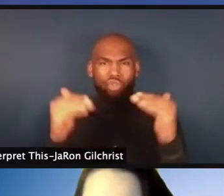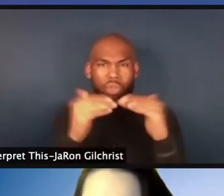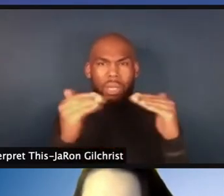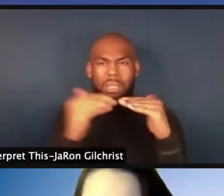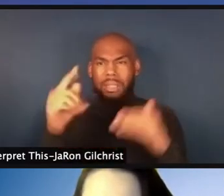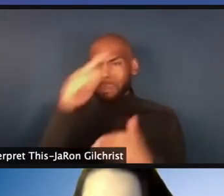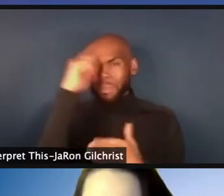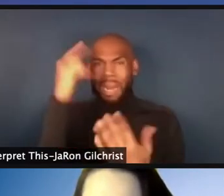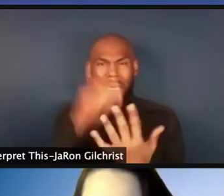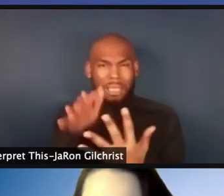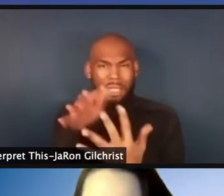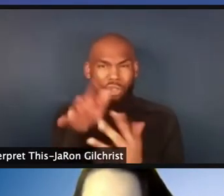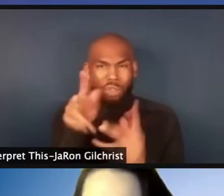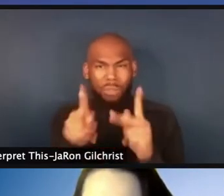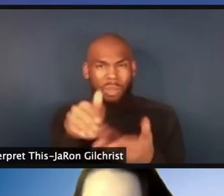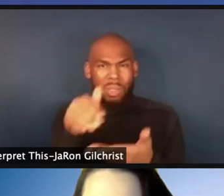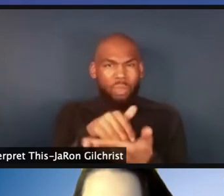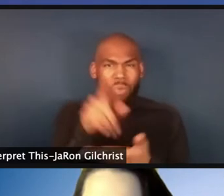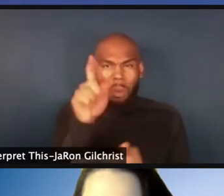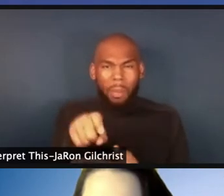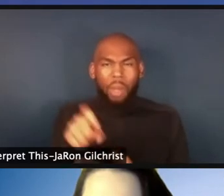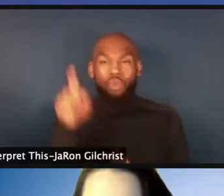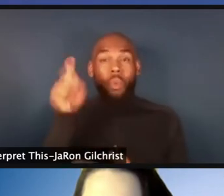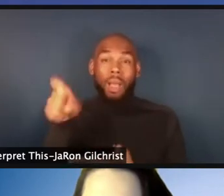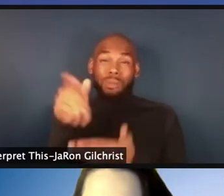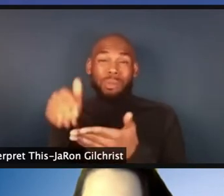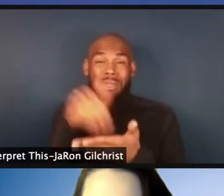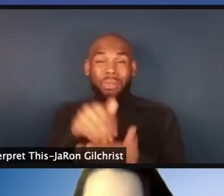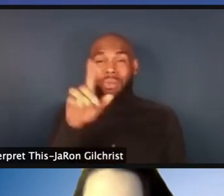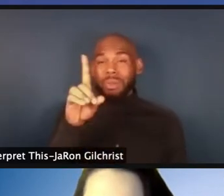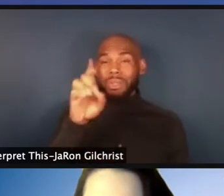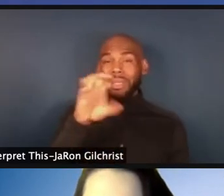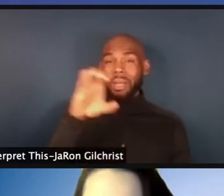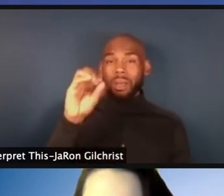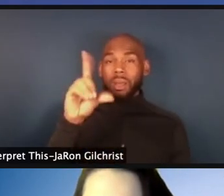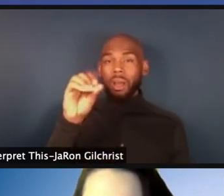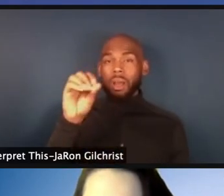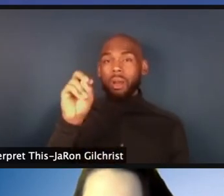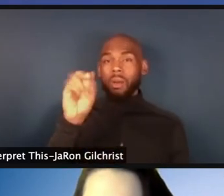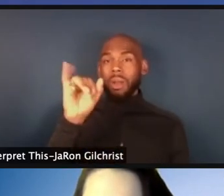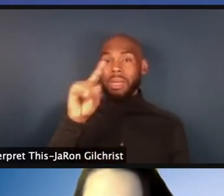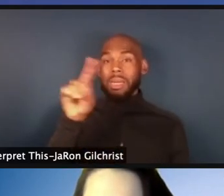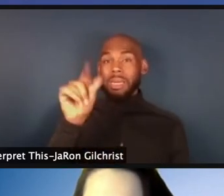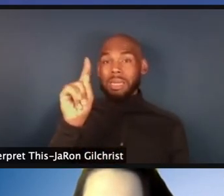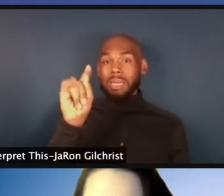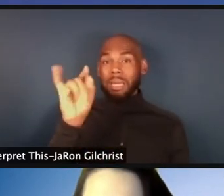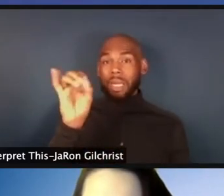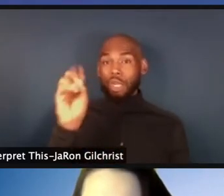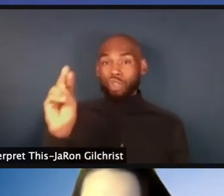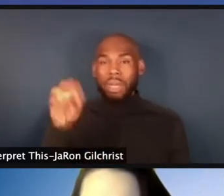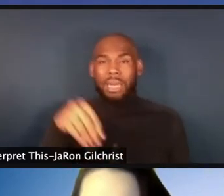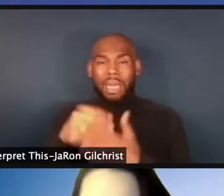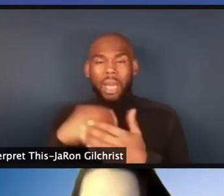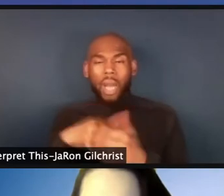people. We have to center decolonization in our works. And so sustainability,